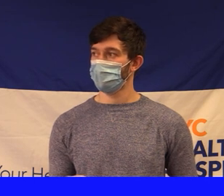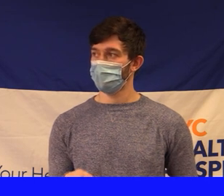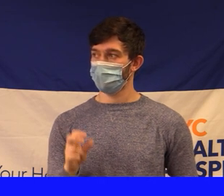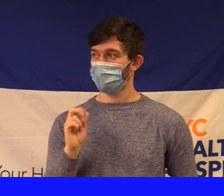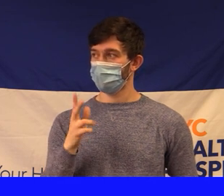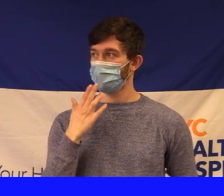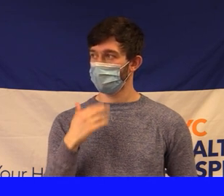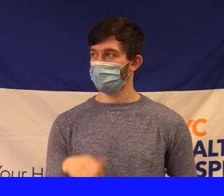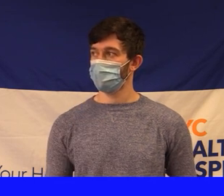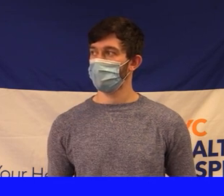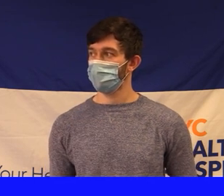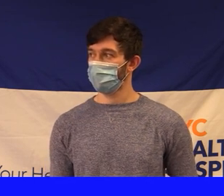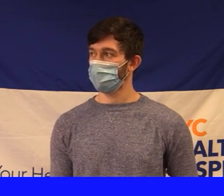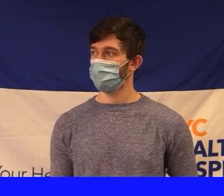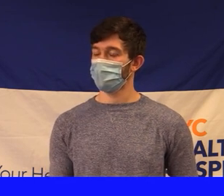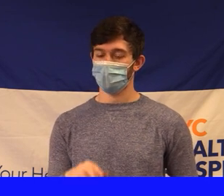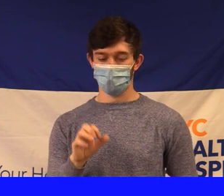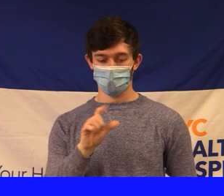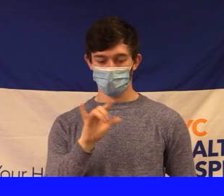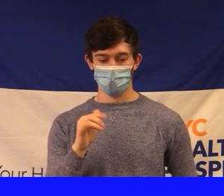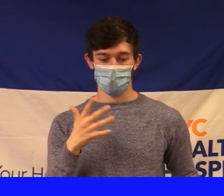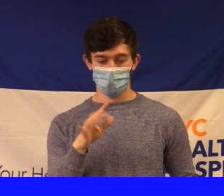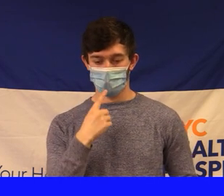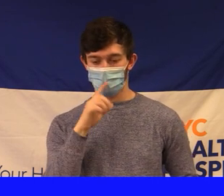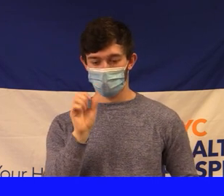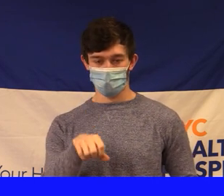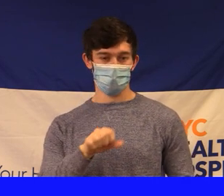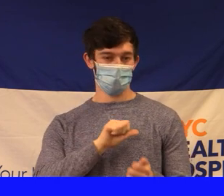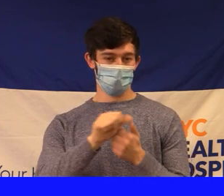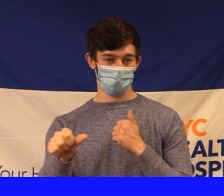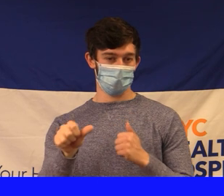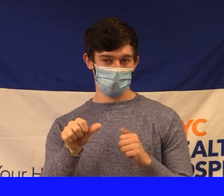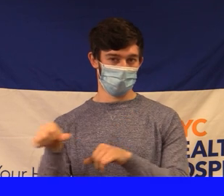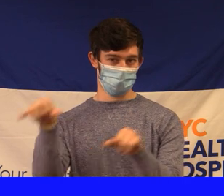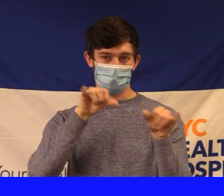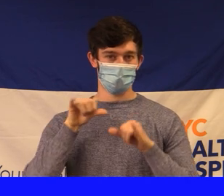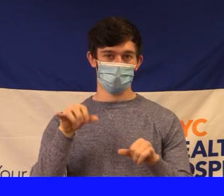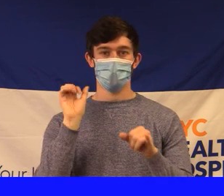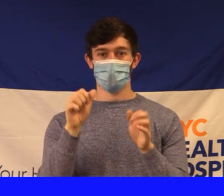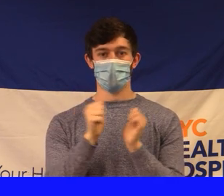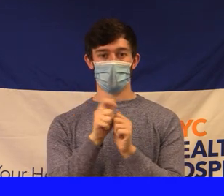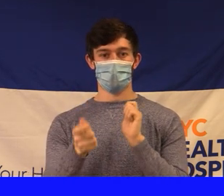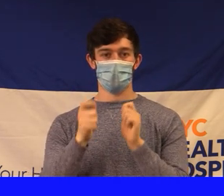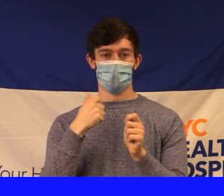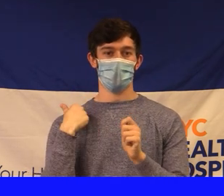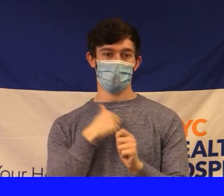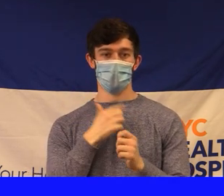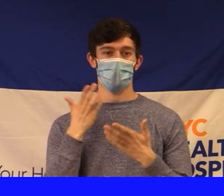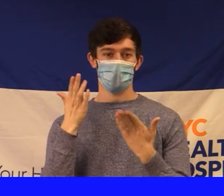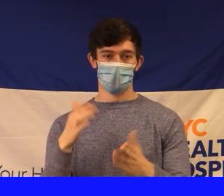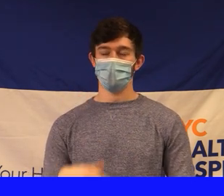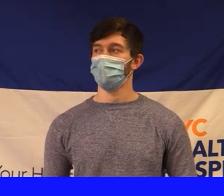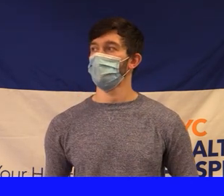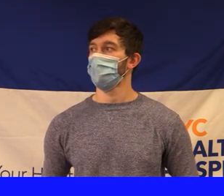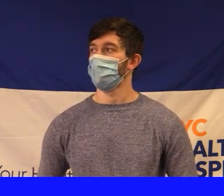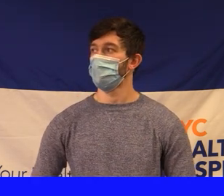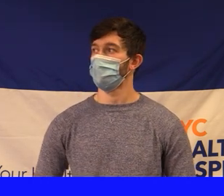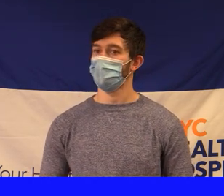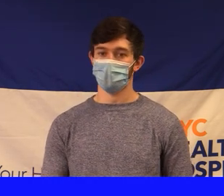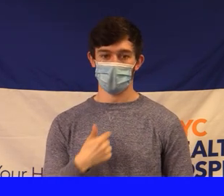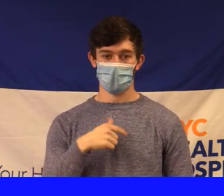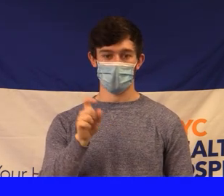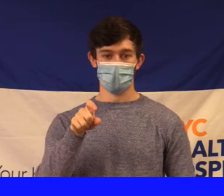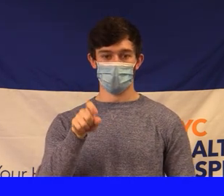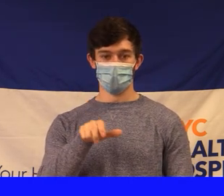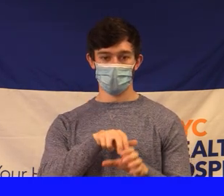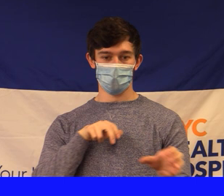you've already said yes. So it does pass unanimously with the amendment that was suggested. I do have to actually leave the meeting at